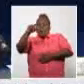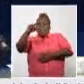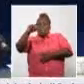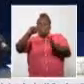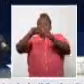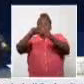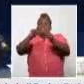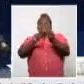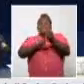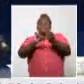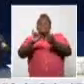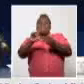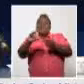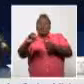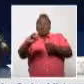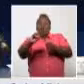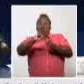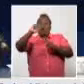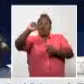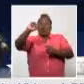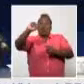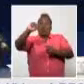most. Today